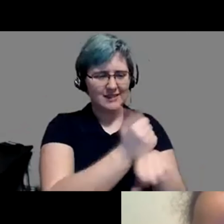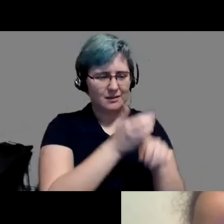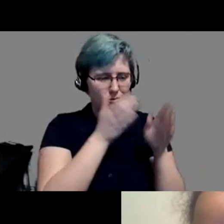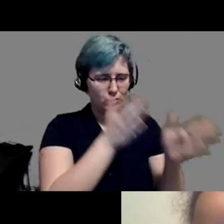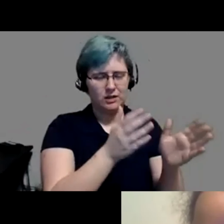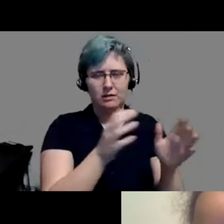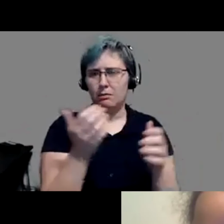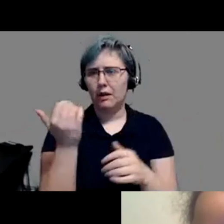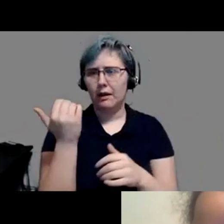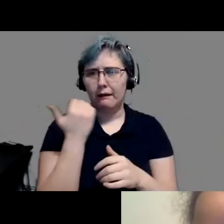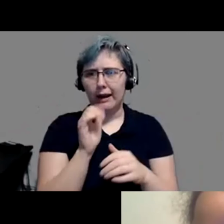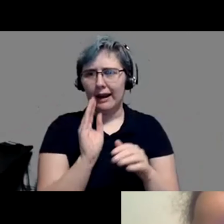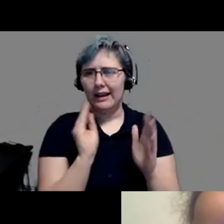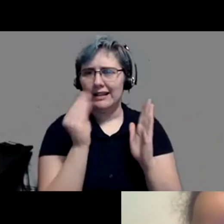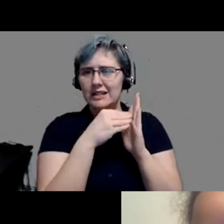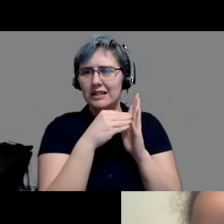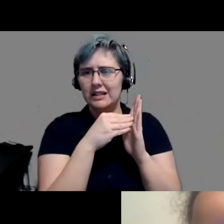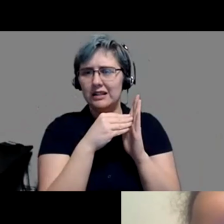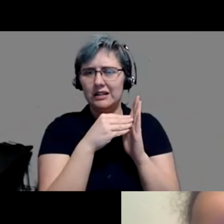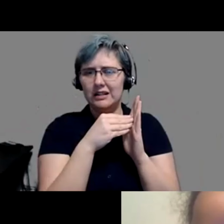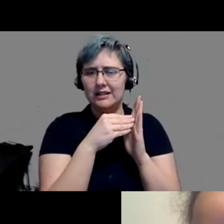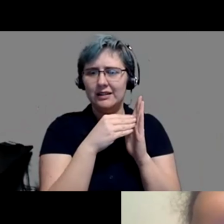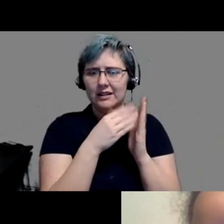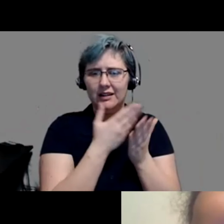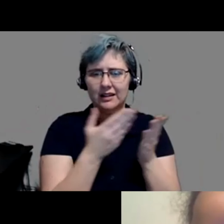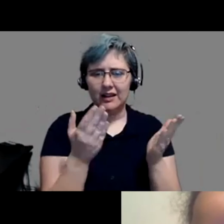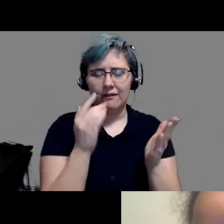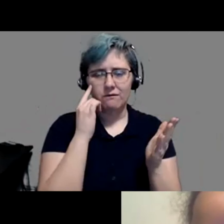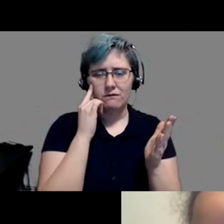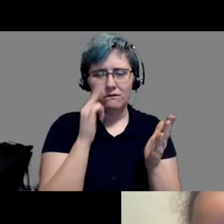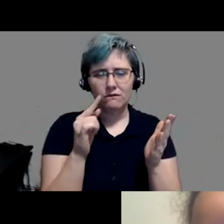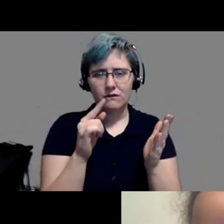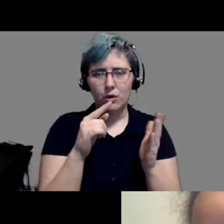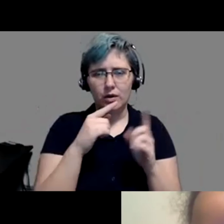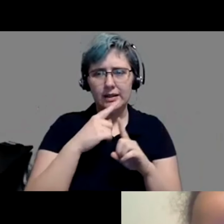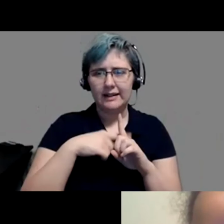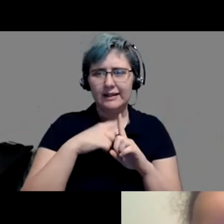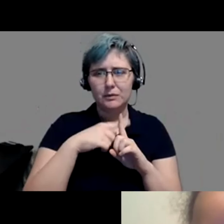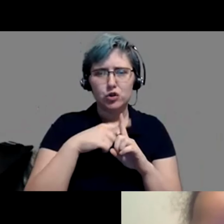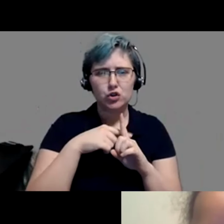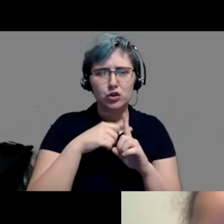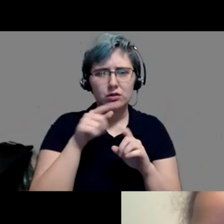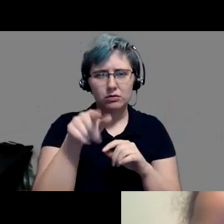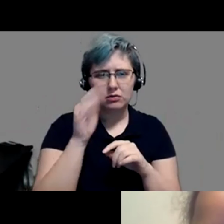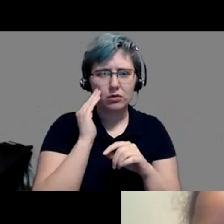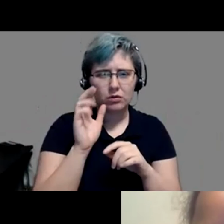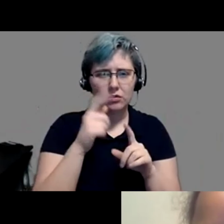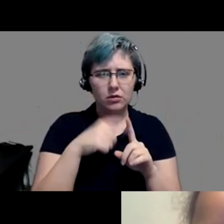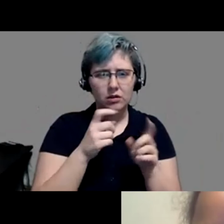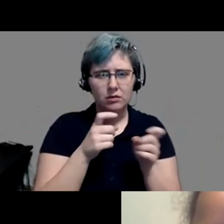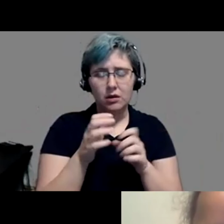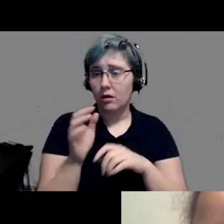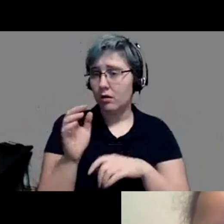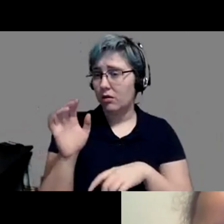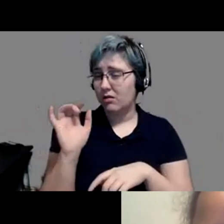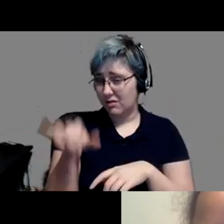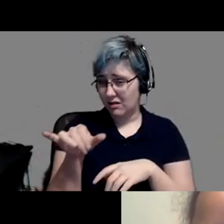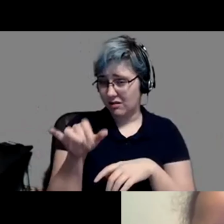any installation or install thing for the, thermometer, Oh, for the